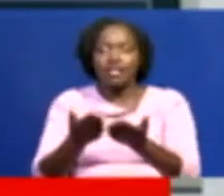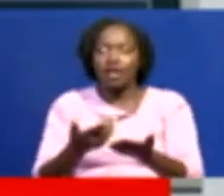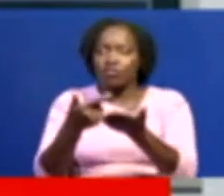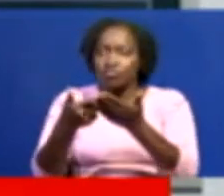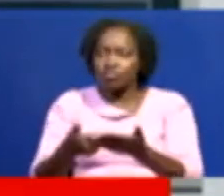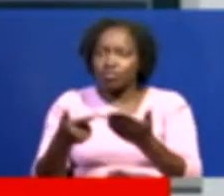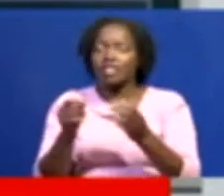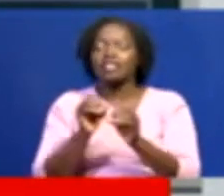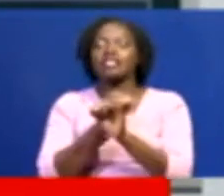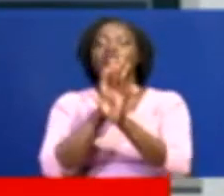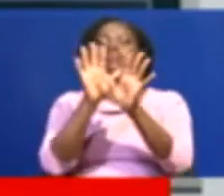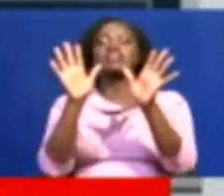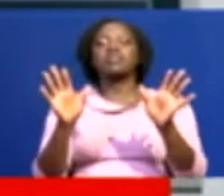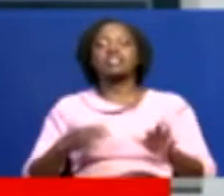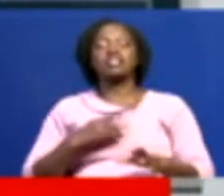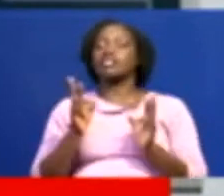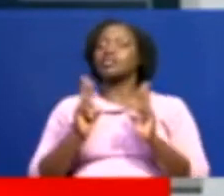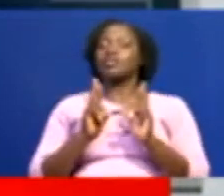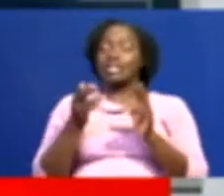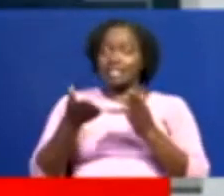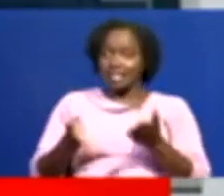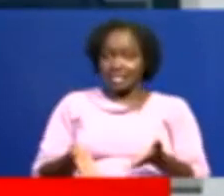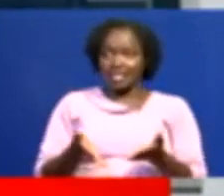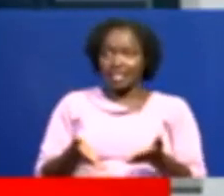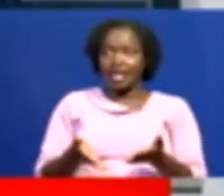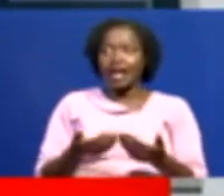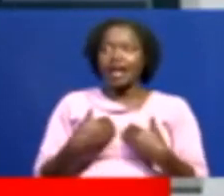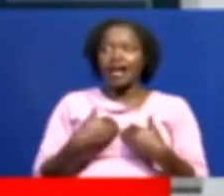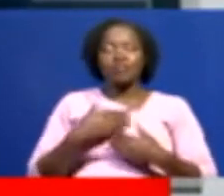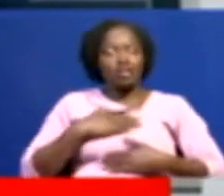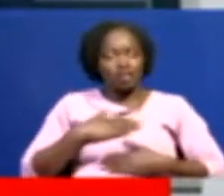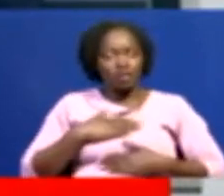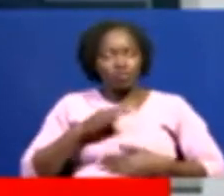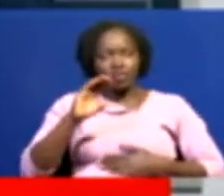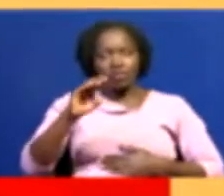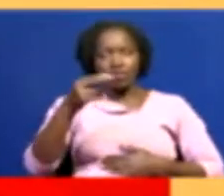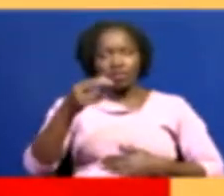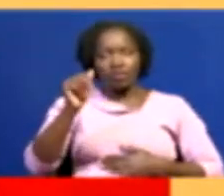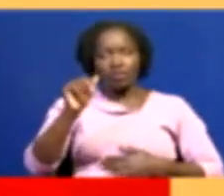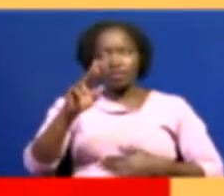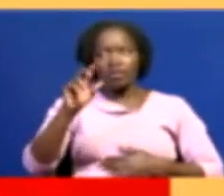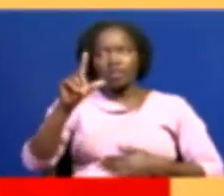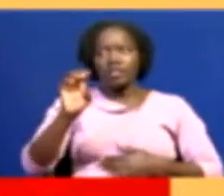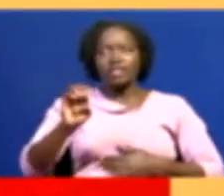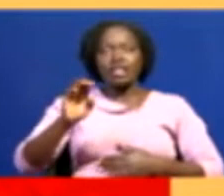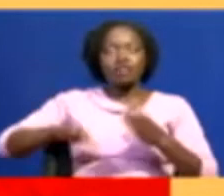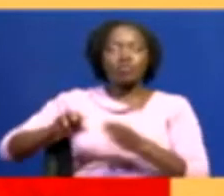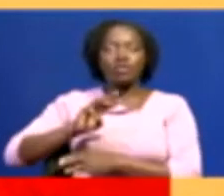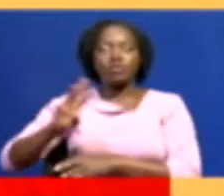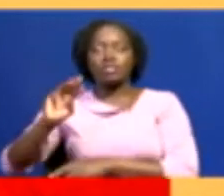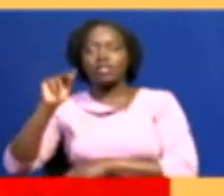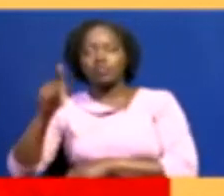matters into perspective, my guests already in the studio already have the Honorable Charles Nguna, the Mwingi West Member of